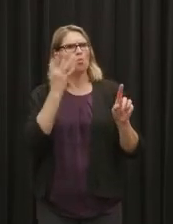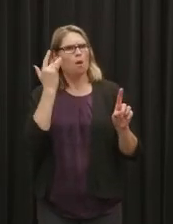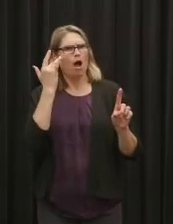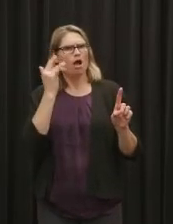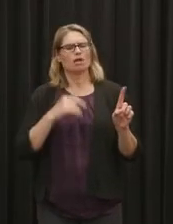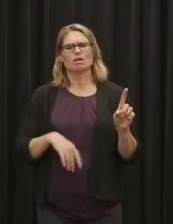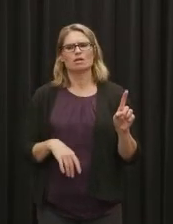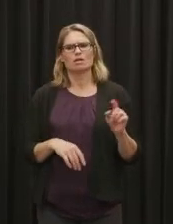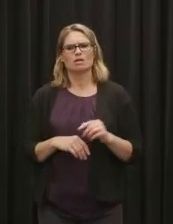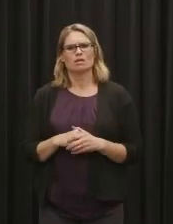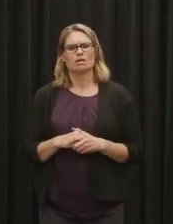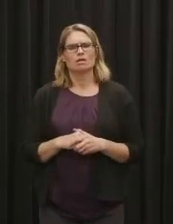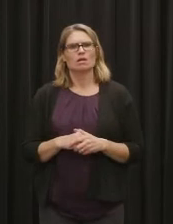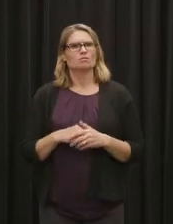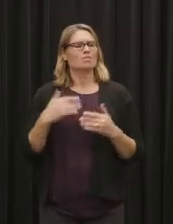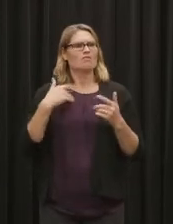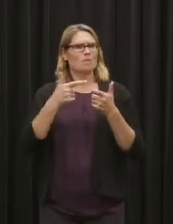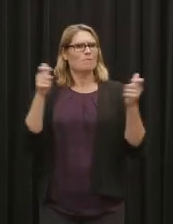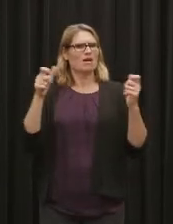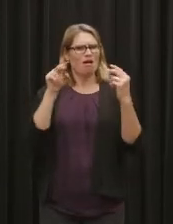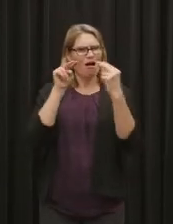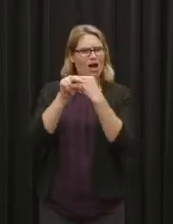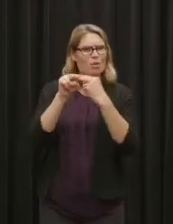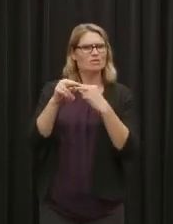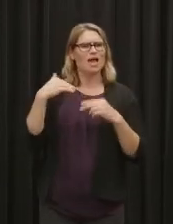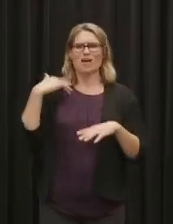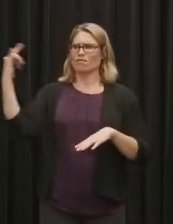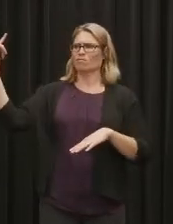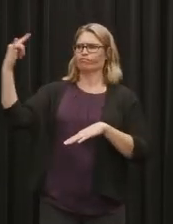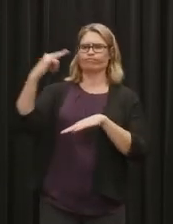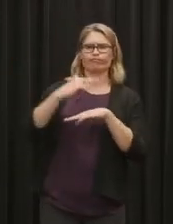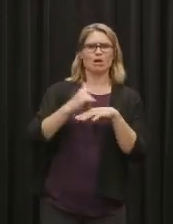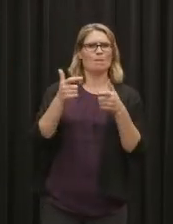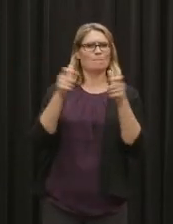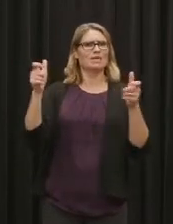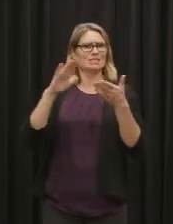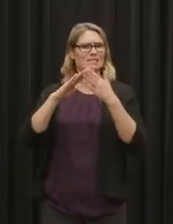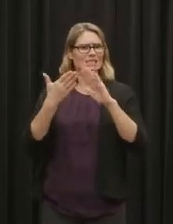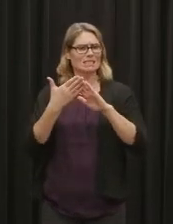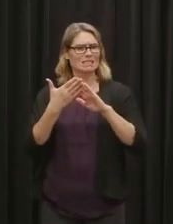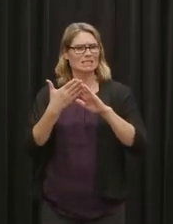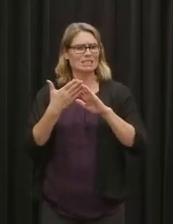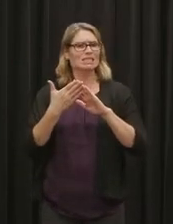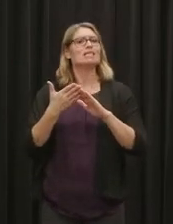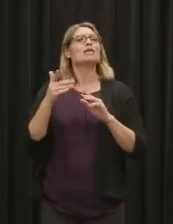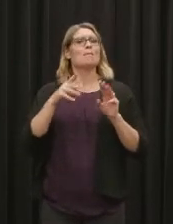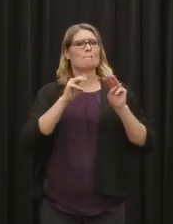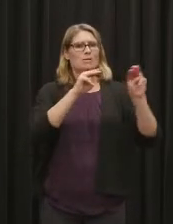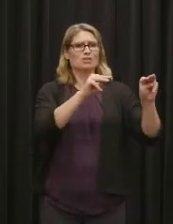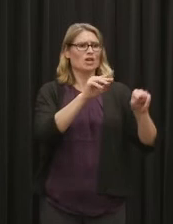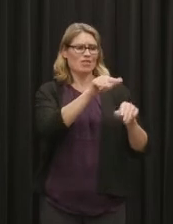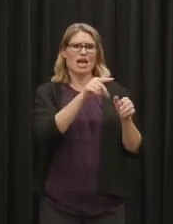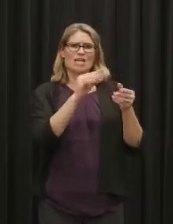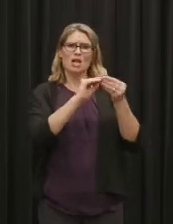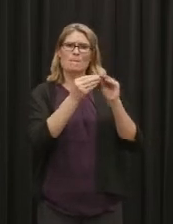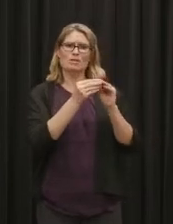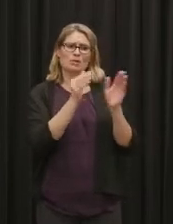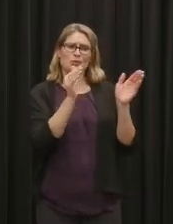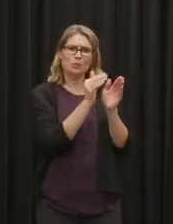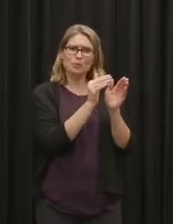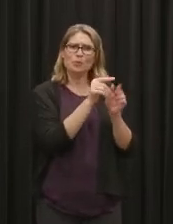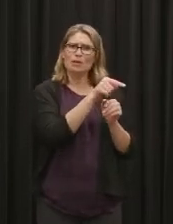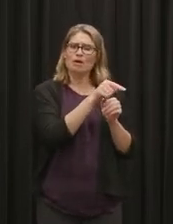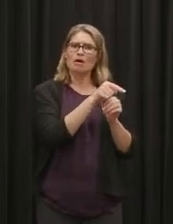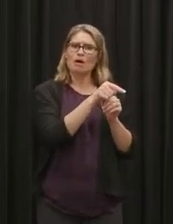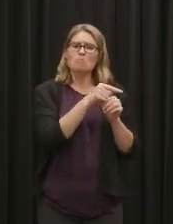It's a way for, there's larger highways, larger airports in other cities. There's a relatively low case count in Miramichi. There'd be more healthcare workers in